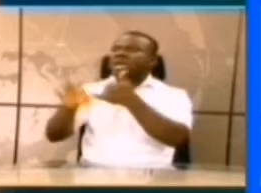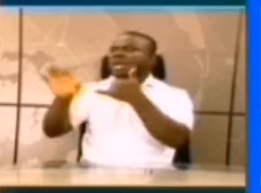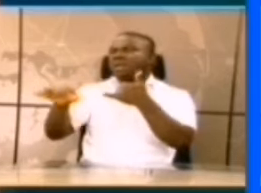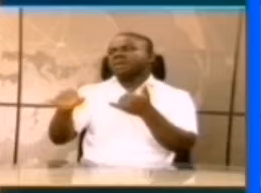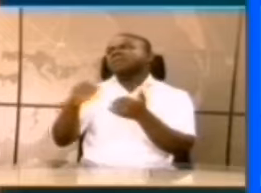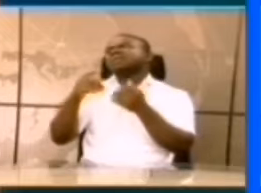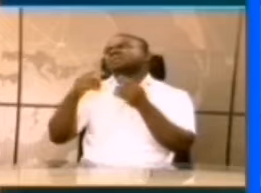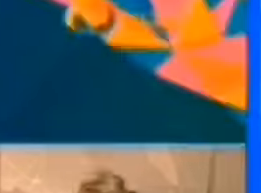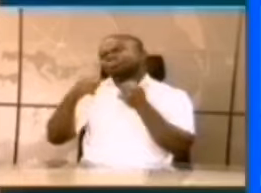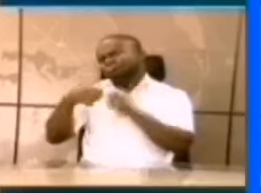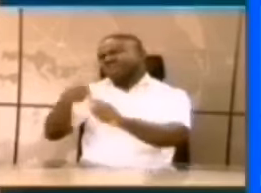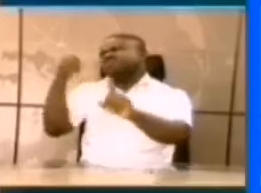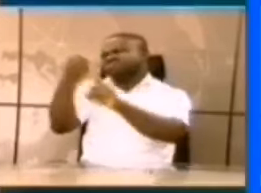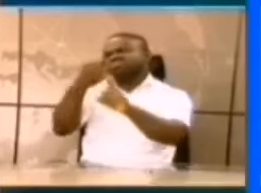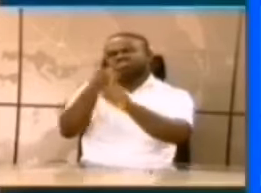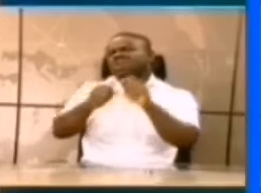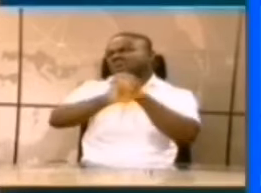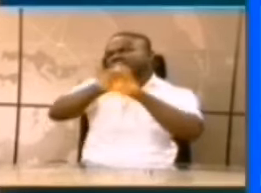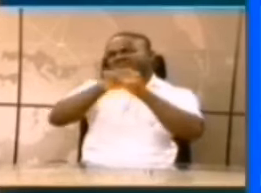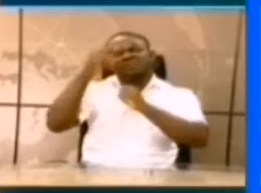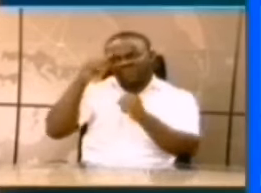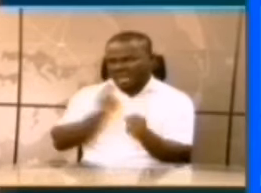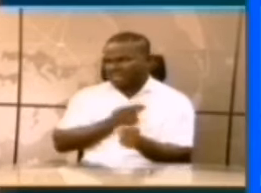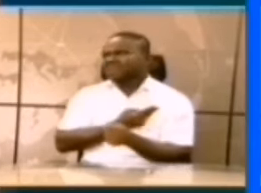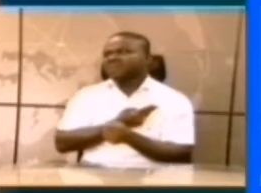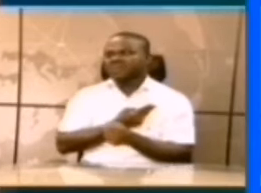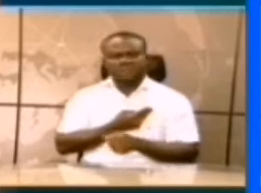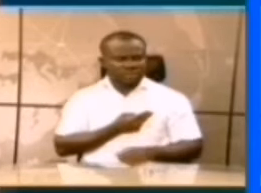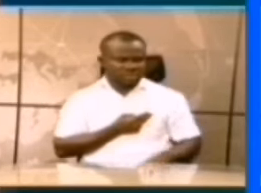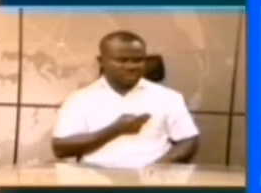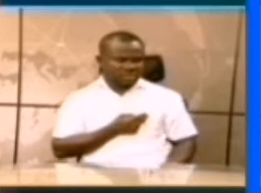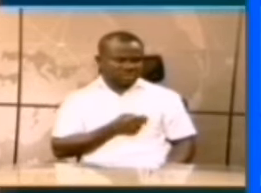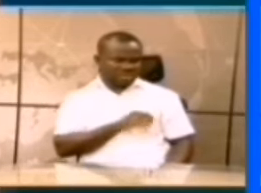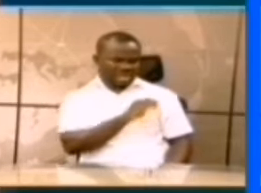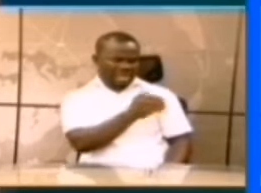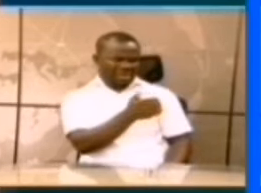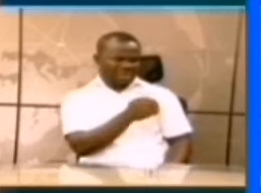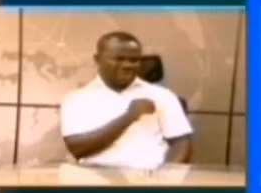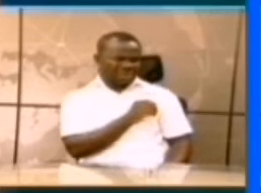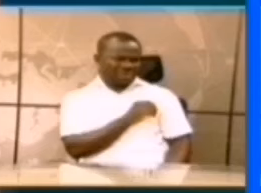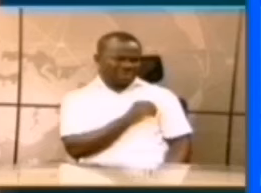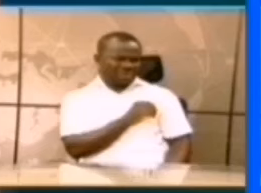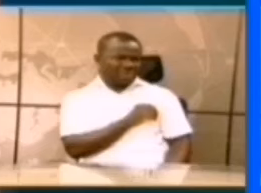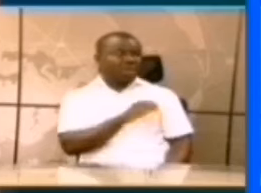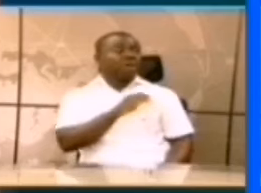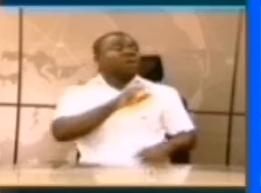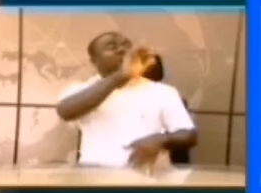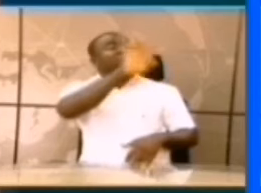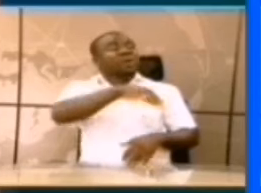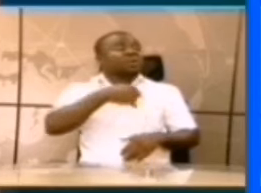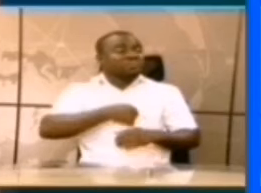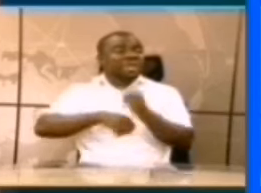better a ye nipa marco marco in sia ubi, and then a ma. Now wako fu mufri school,